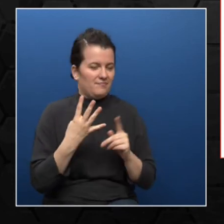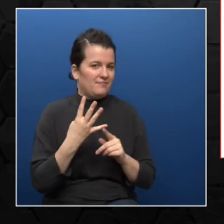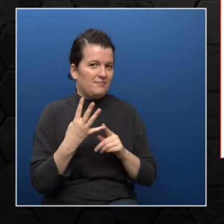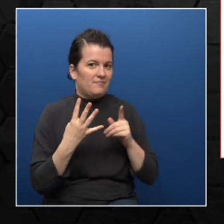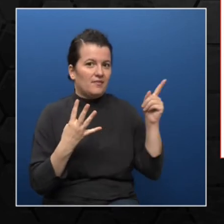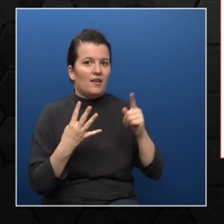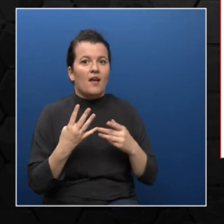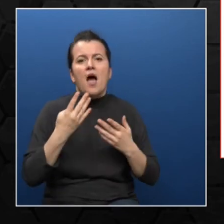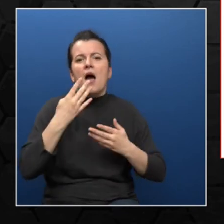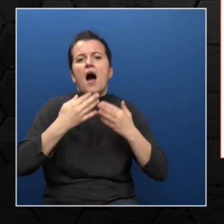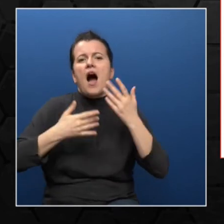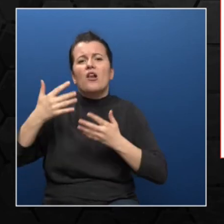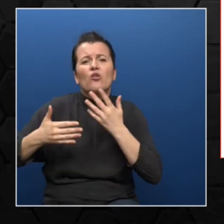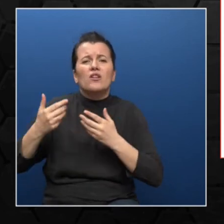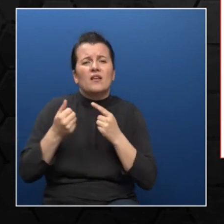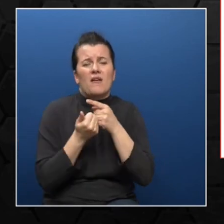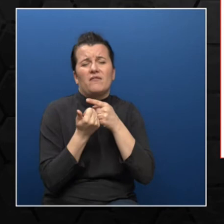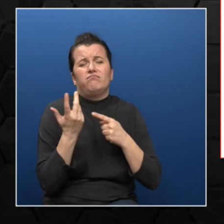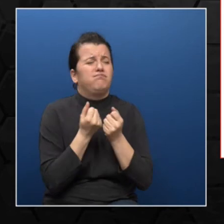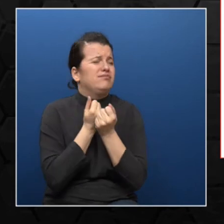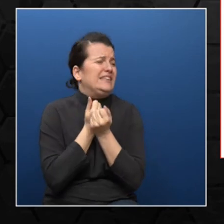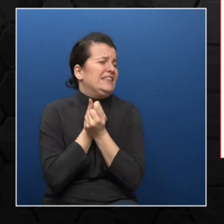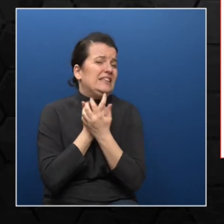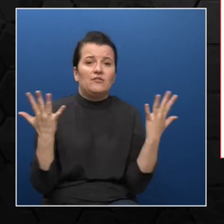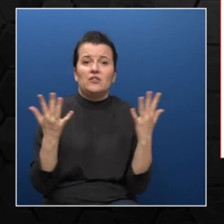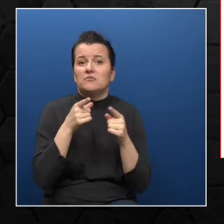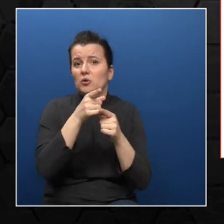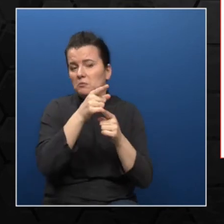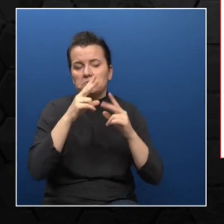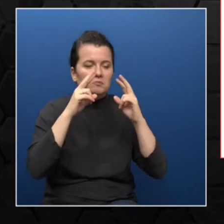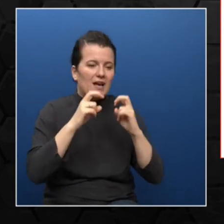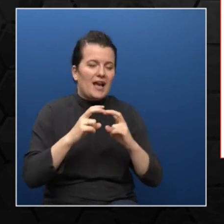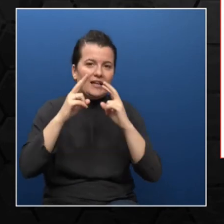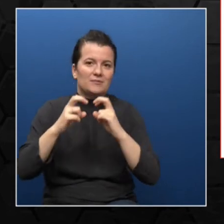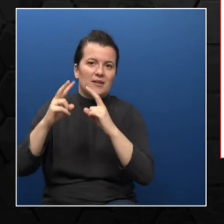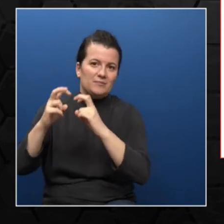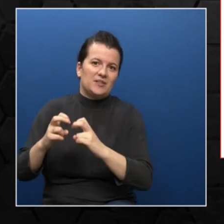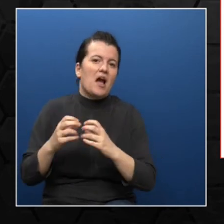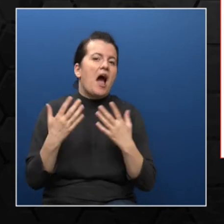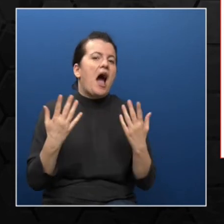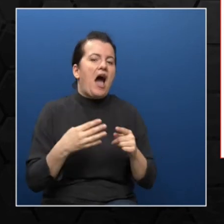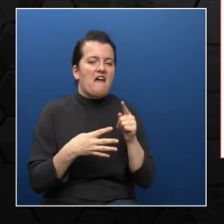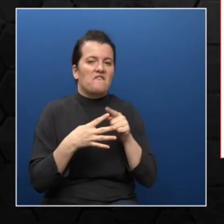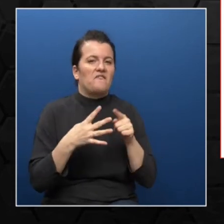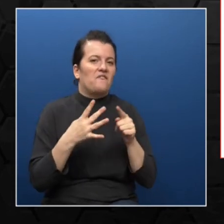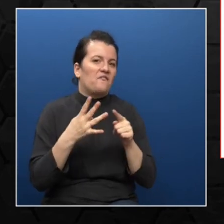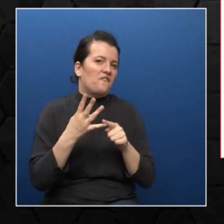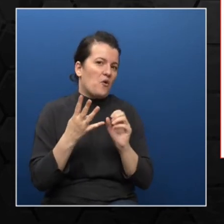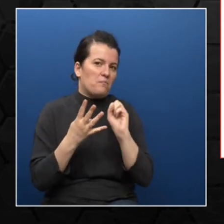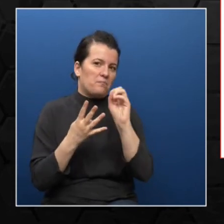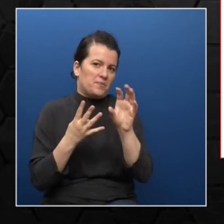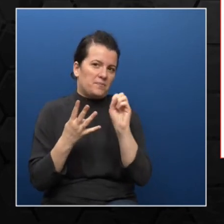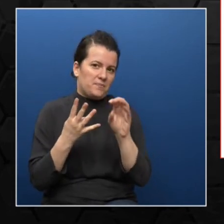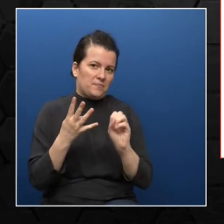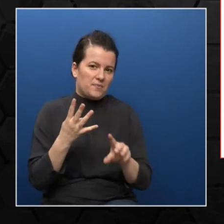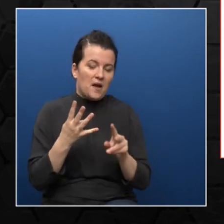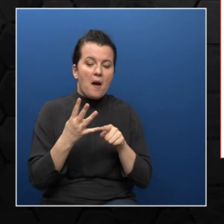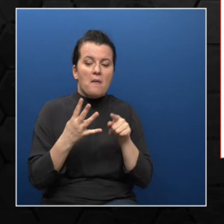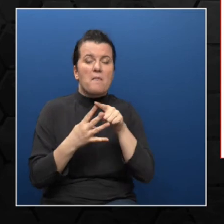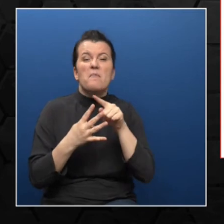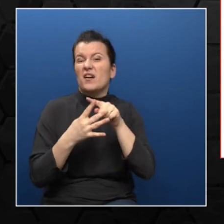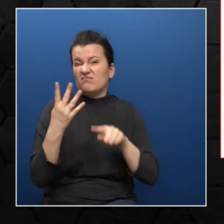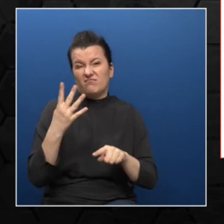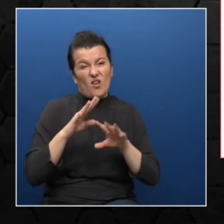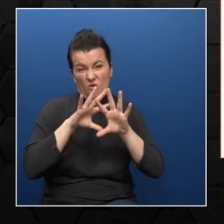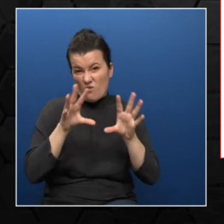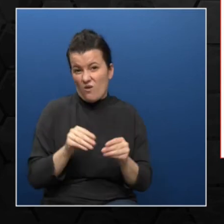bio-inspired algorithms. Yeah, I just mentioned a few here, but it's by no means an exhaustive list. So